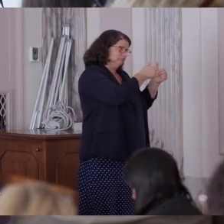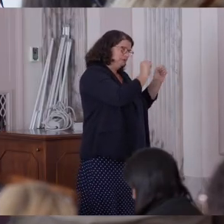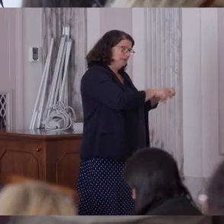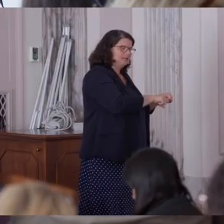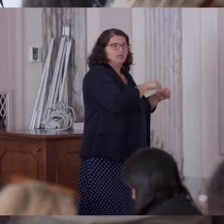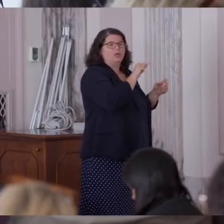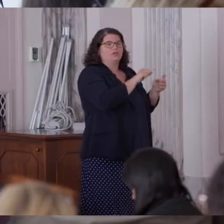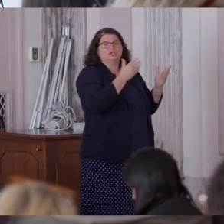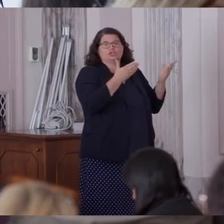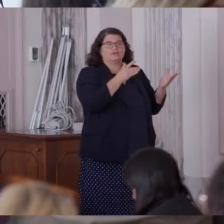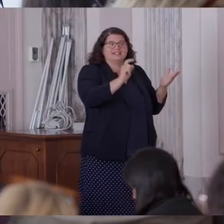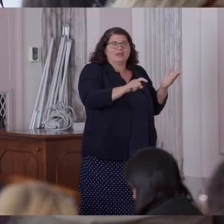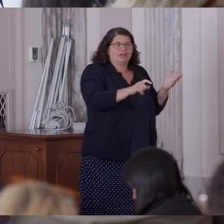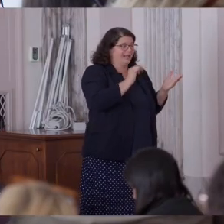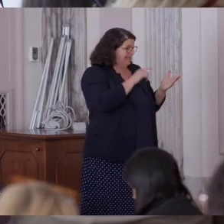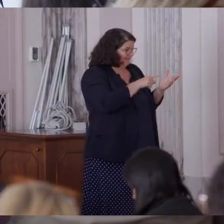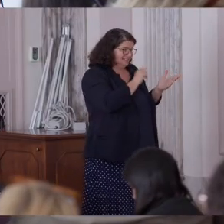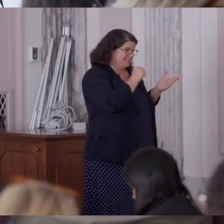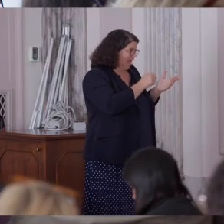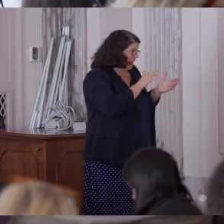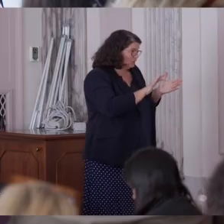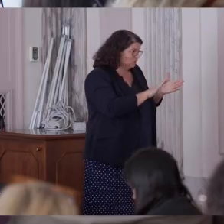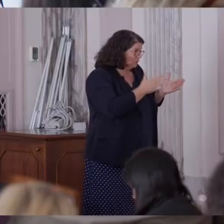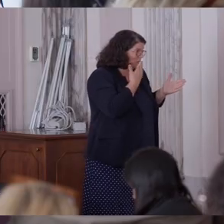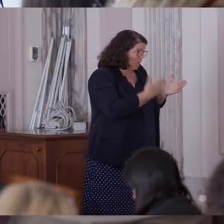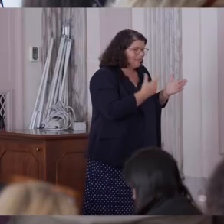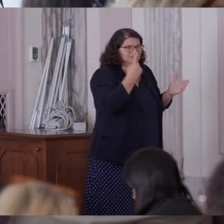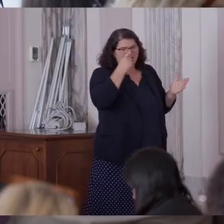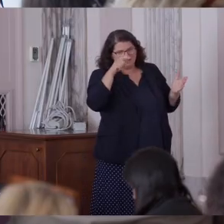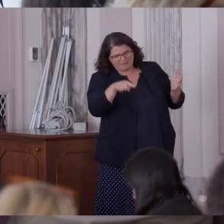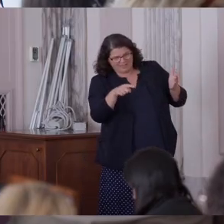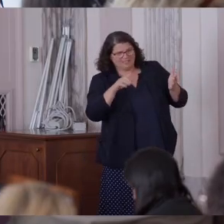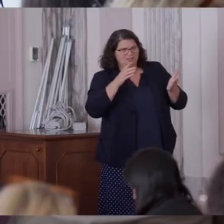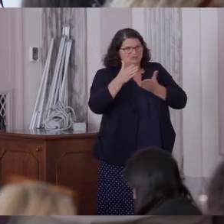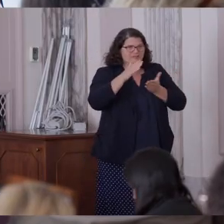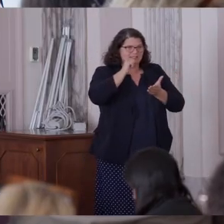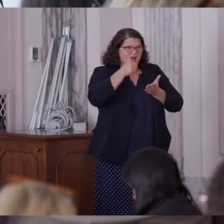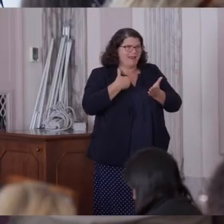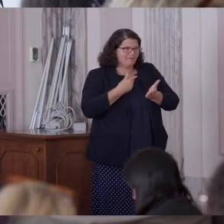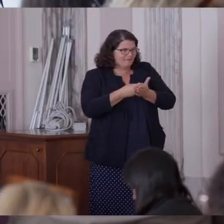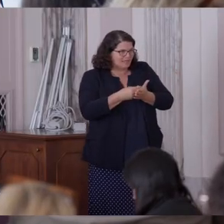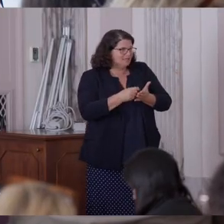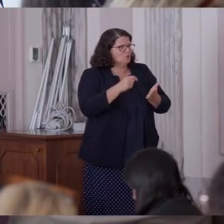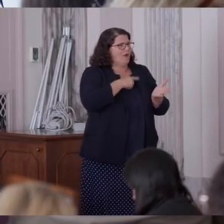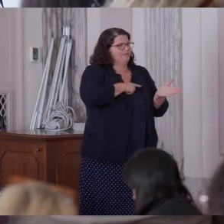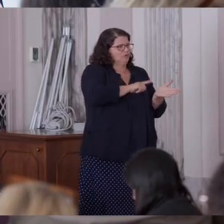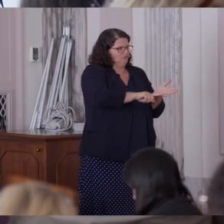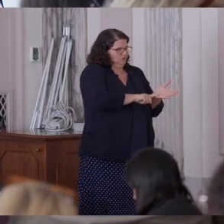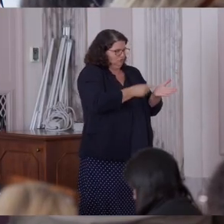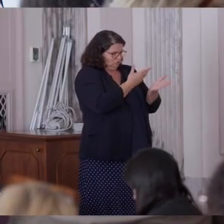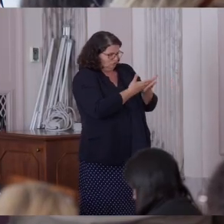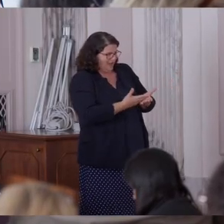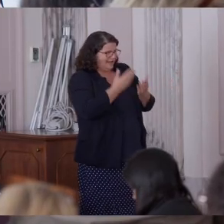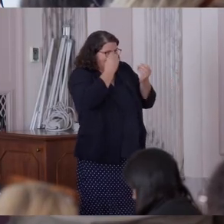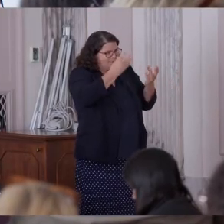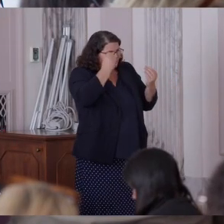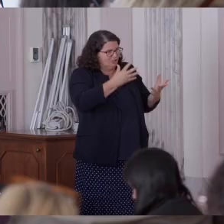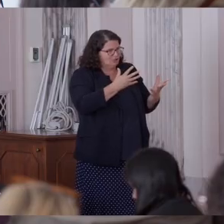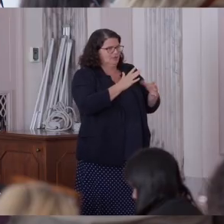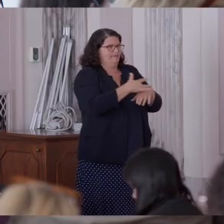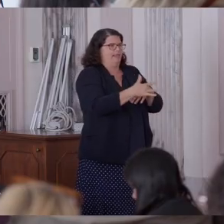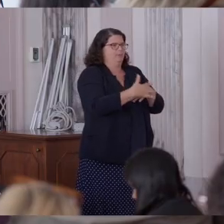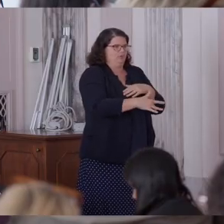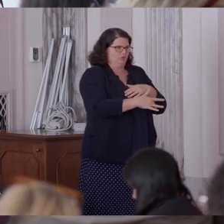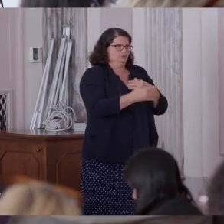when things don't go well, this is because services are underfunded or whatever is that, bringing that all together and making that materials and information